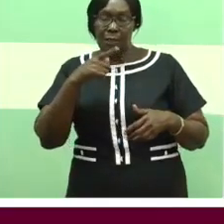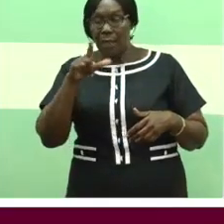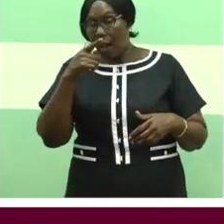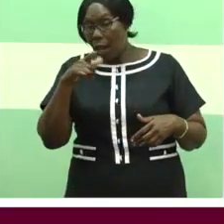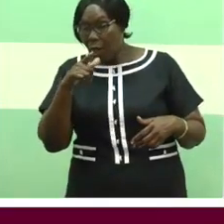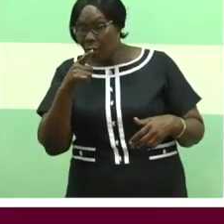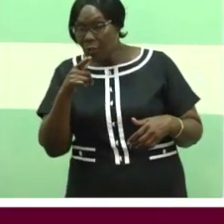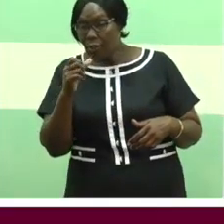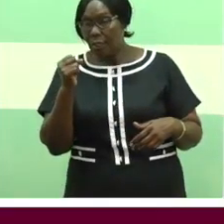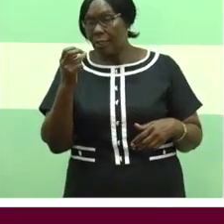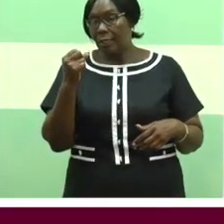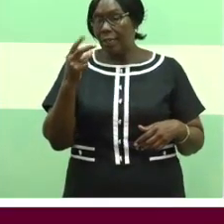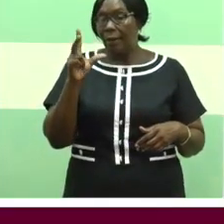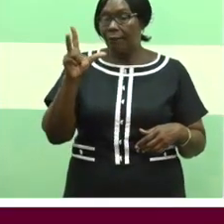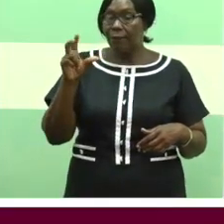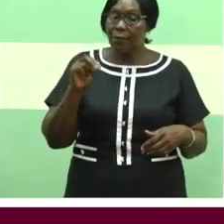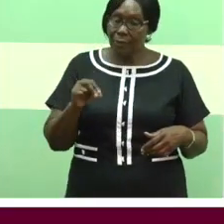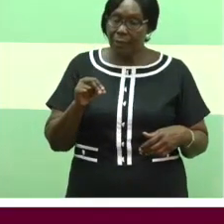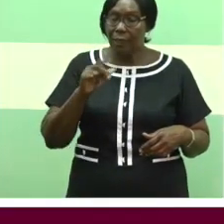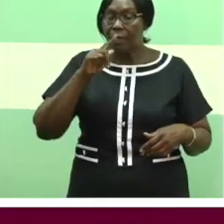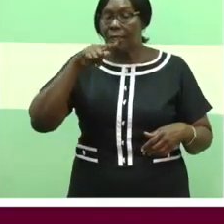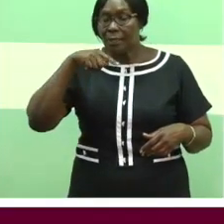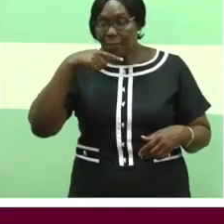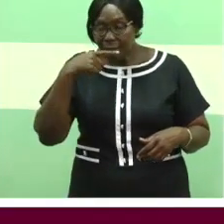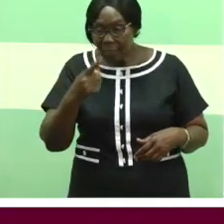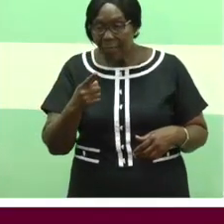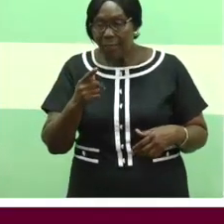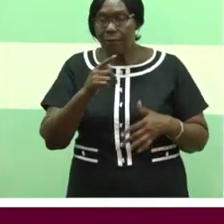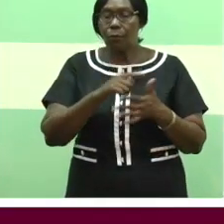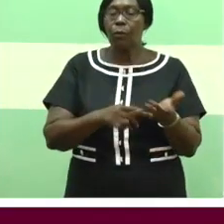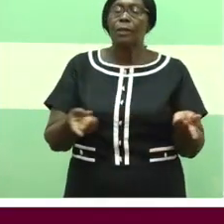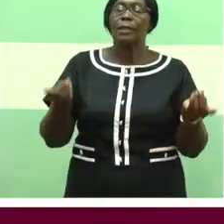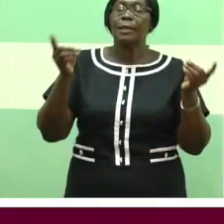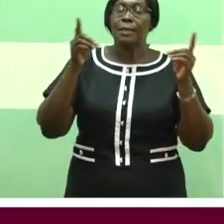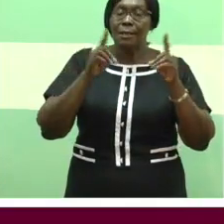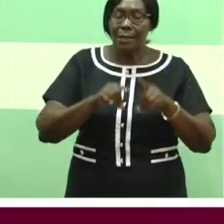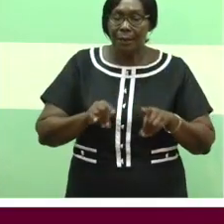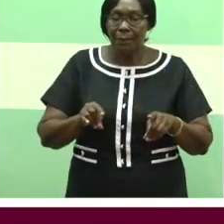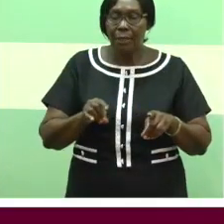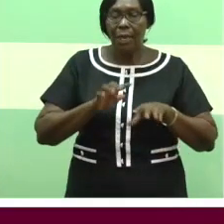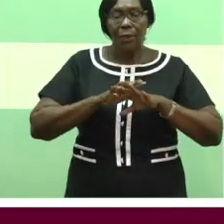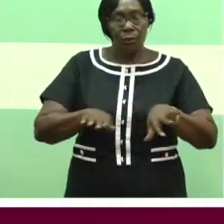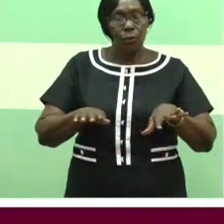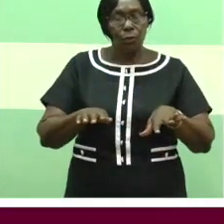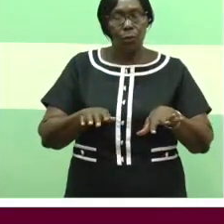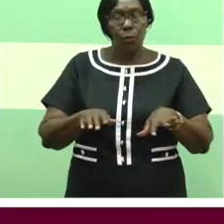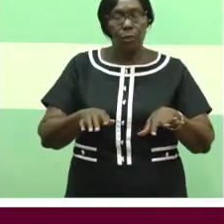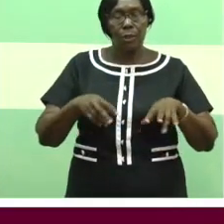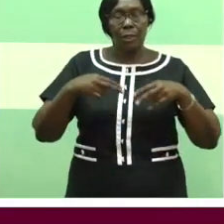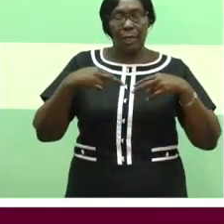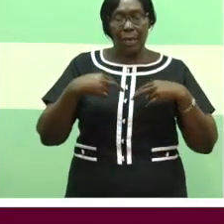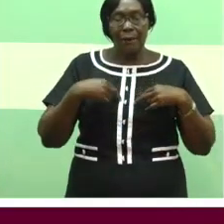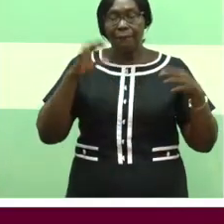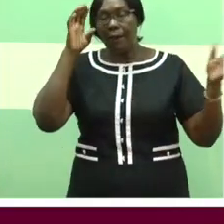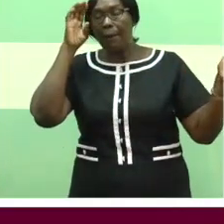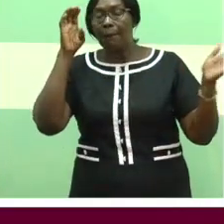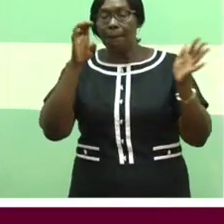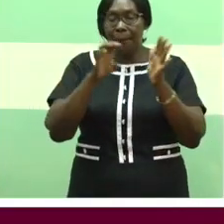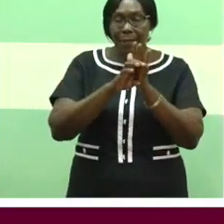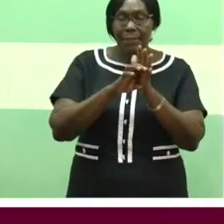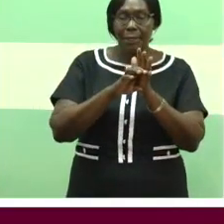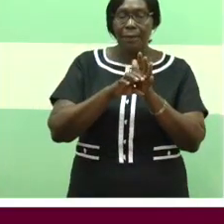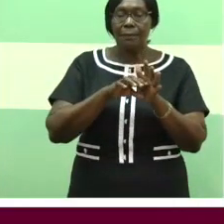is at 11:30. So it tells what is happening, and you don't necessarily have like a picture, but there's